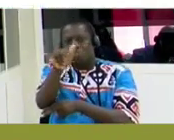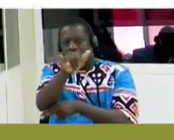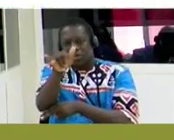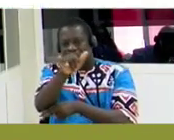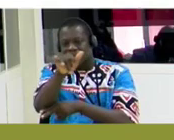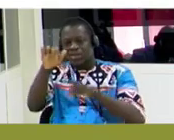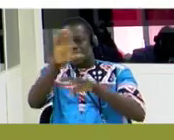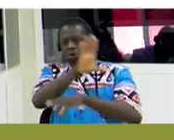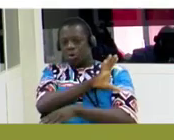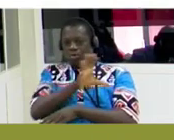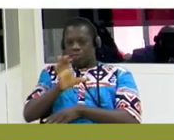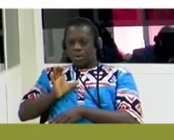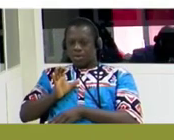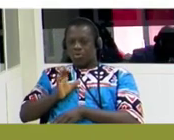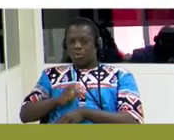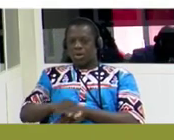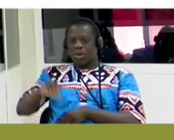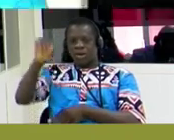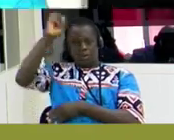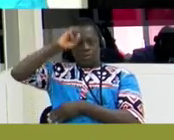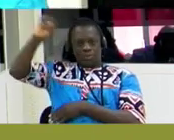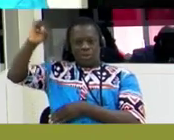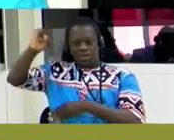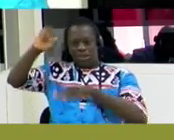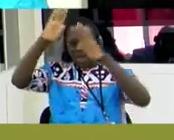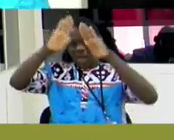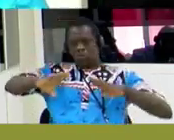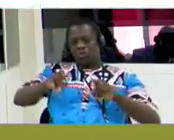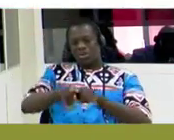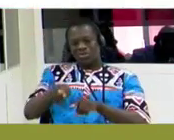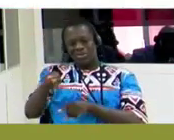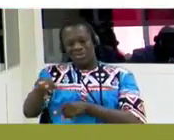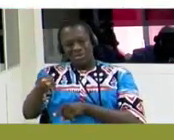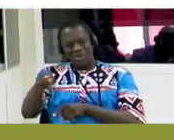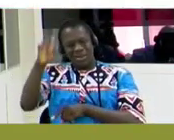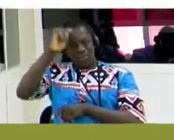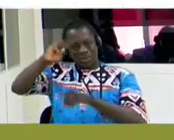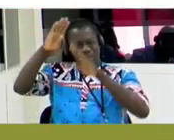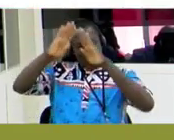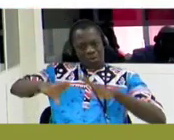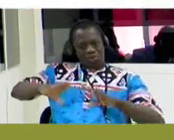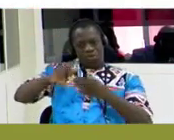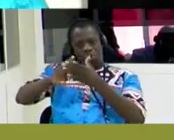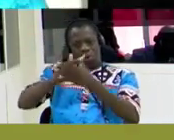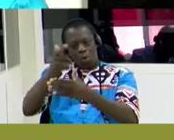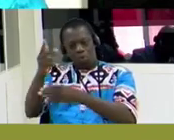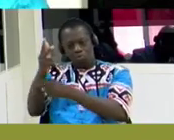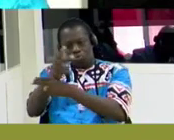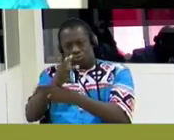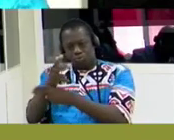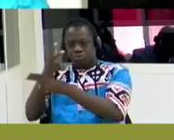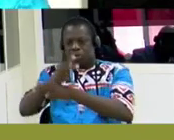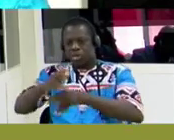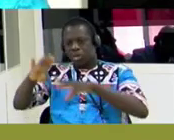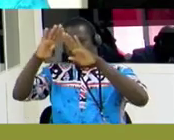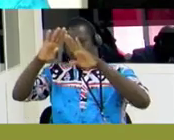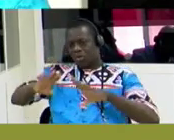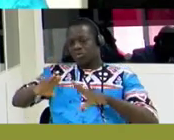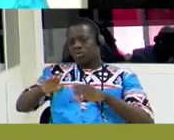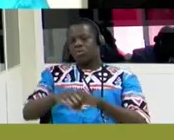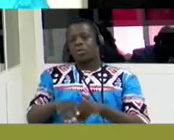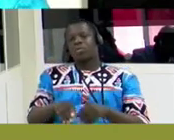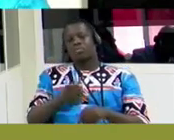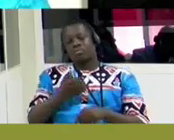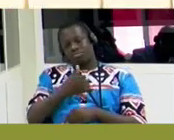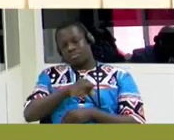Guard. At State Guard or at State House? At State House, I can say. Okay. So you were at the QRF at State